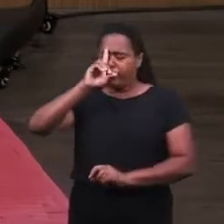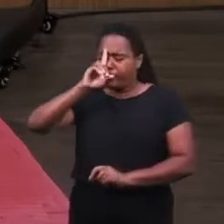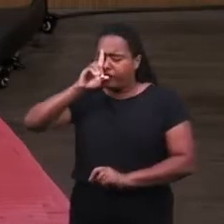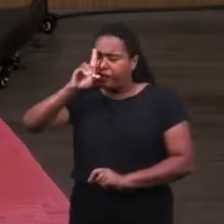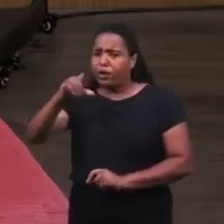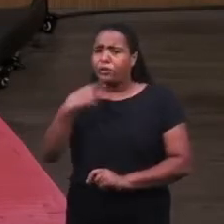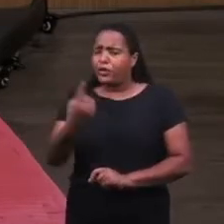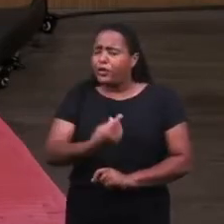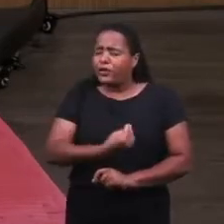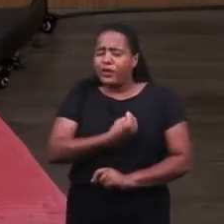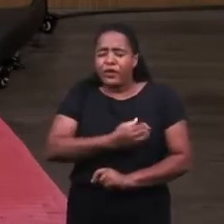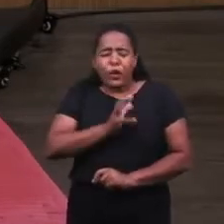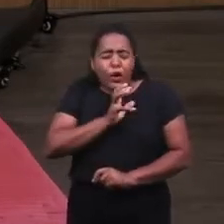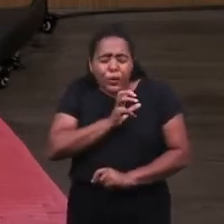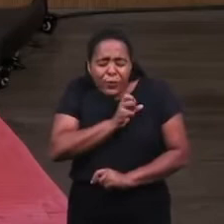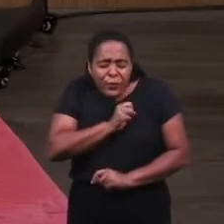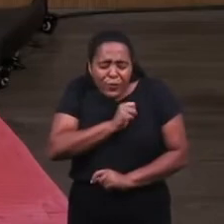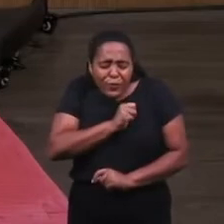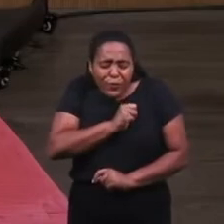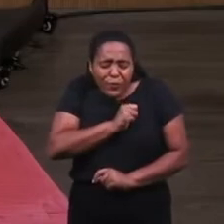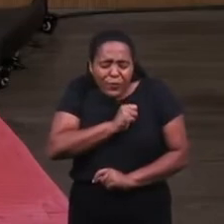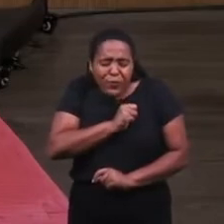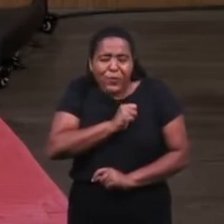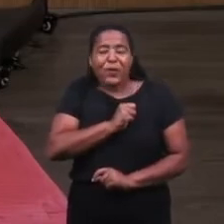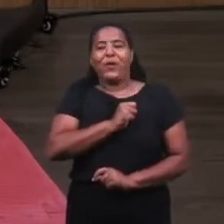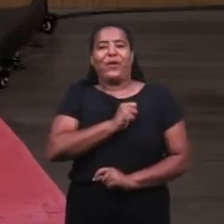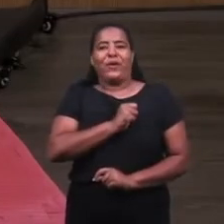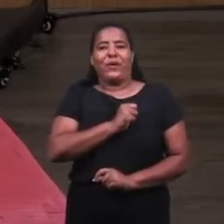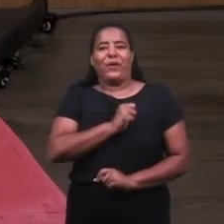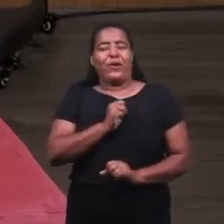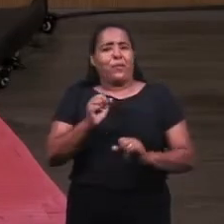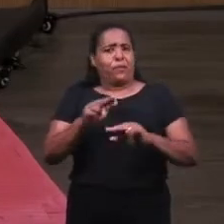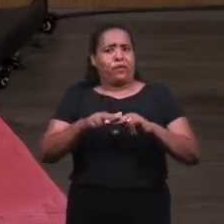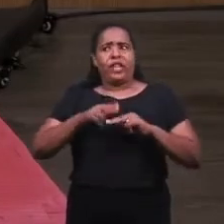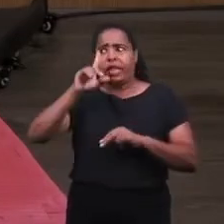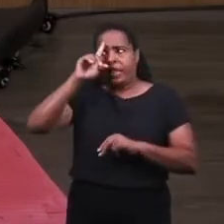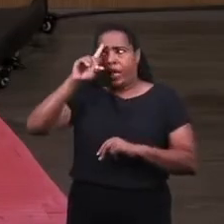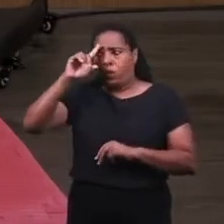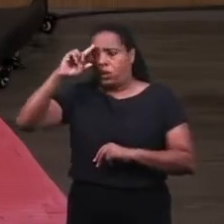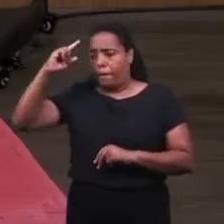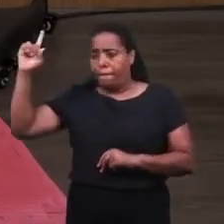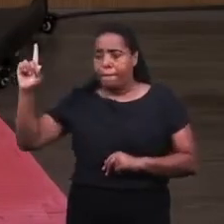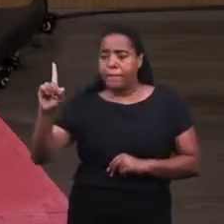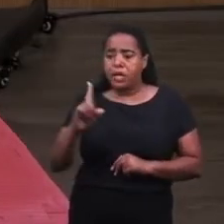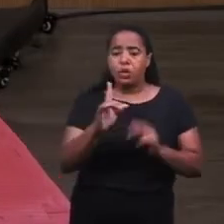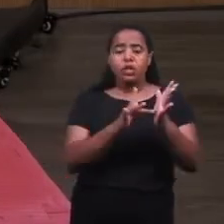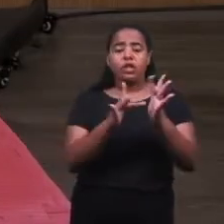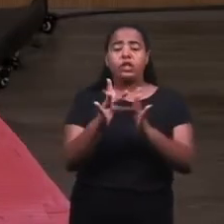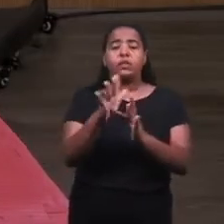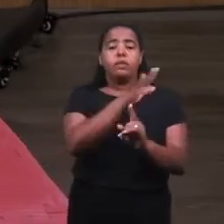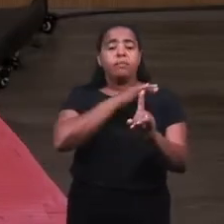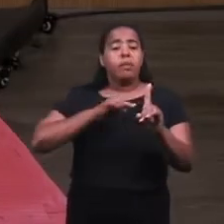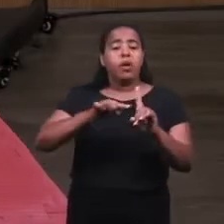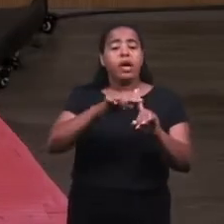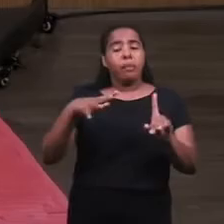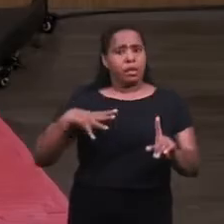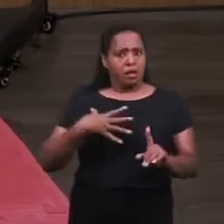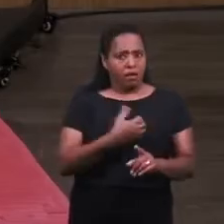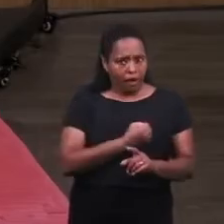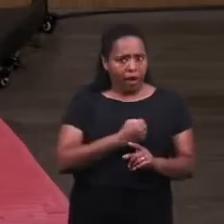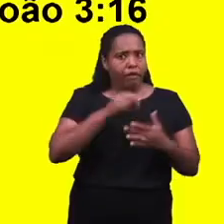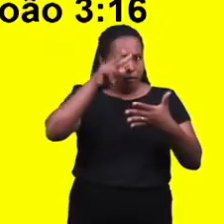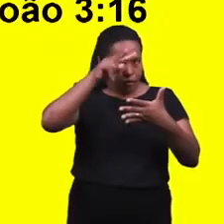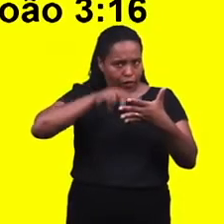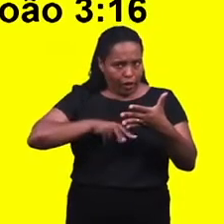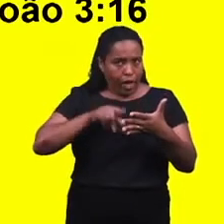it's very, very big. It's very great that he gave Jesus to be our Savior. And I'm going to read the text, and you're going to pay